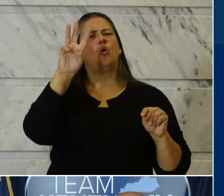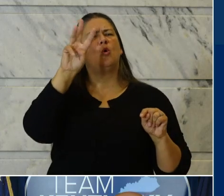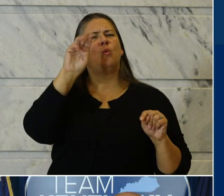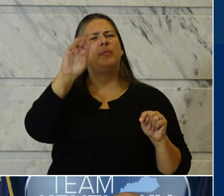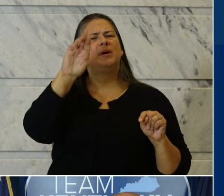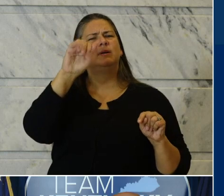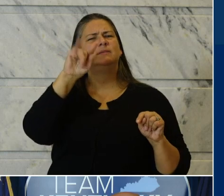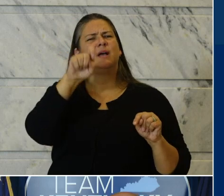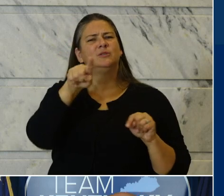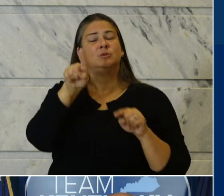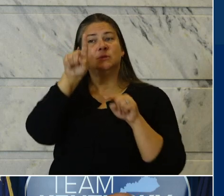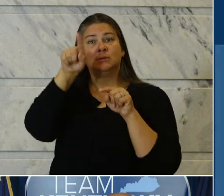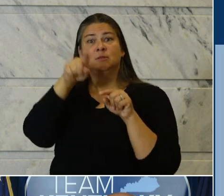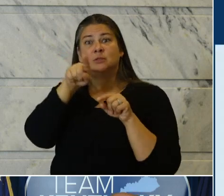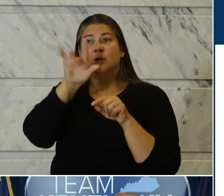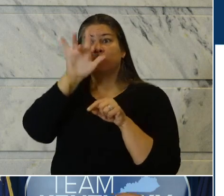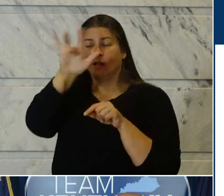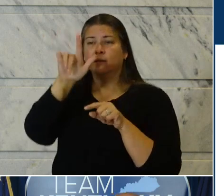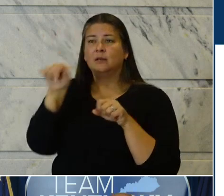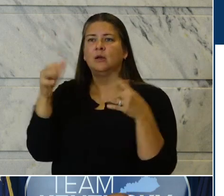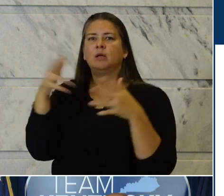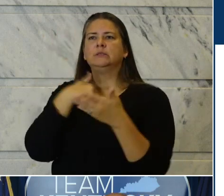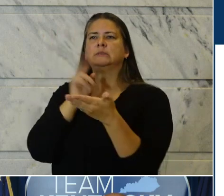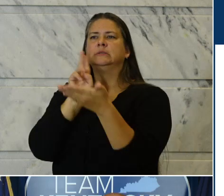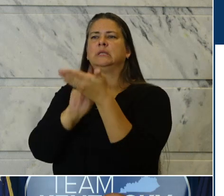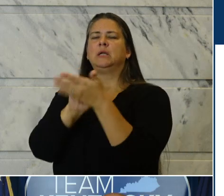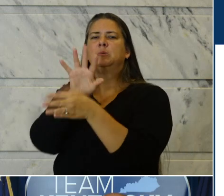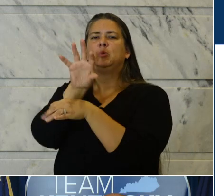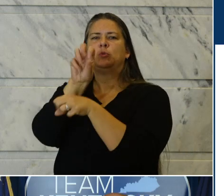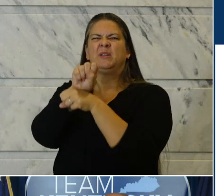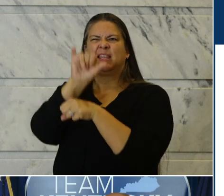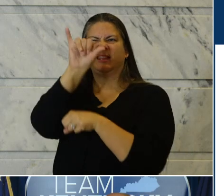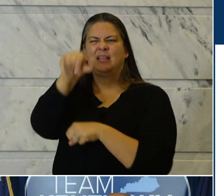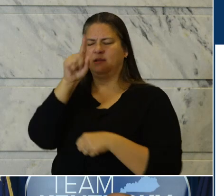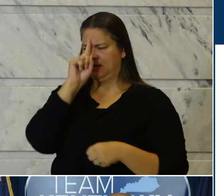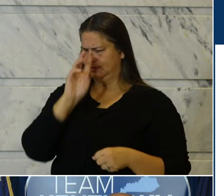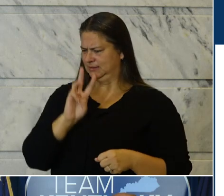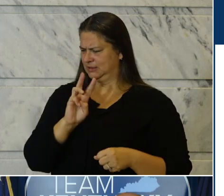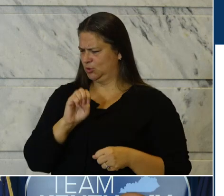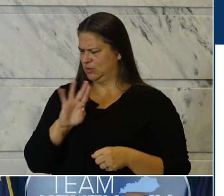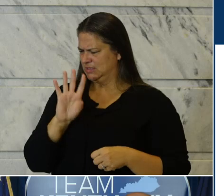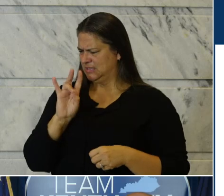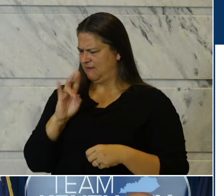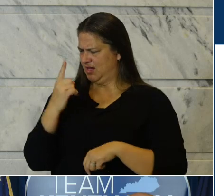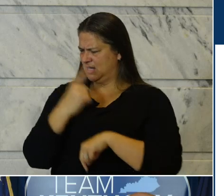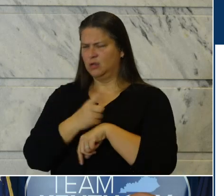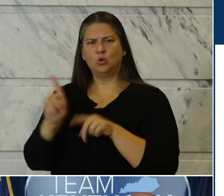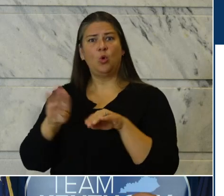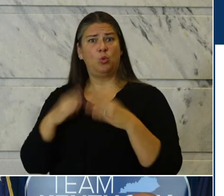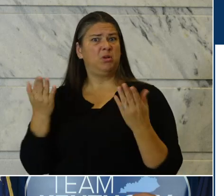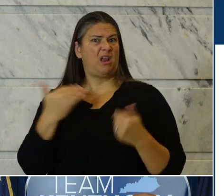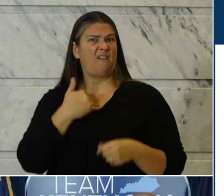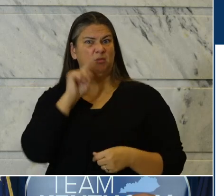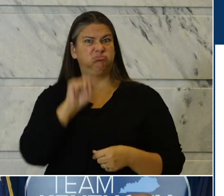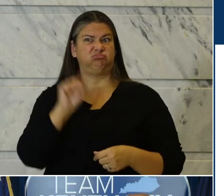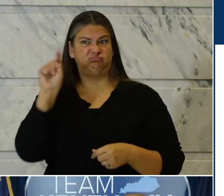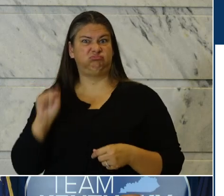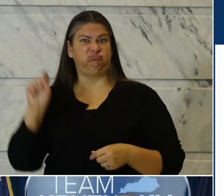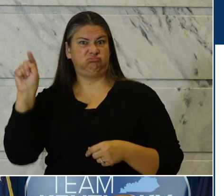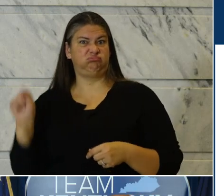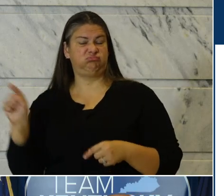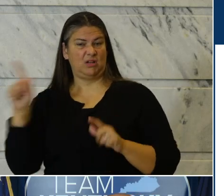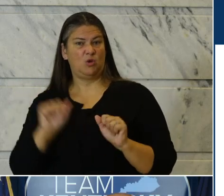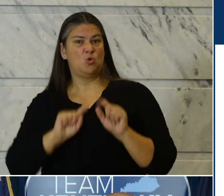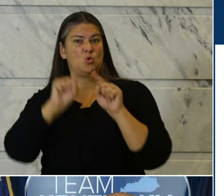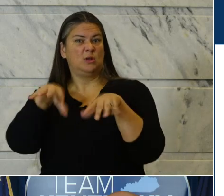call that number. They're open, even at U of L, it's I think 6 or 7 days a week. You get a lot of ability there. And then here is